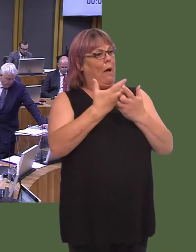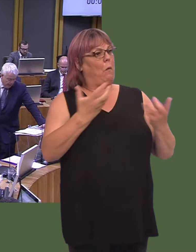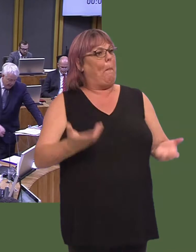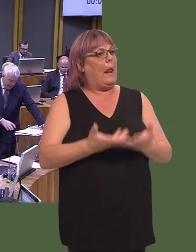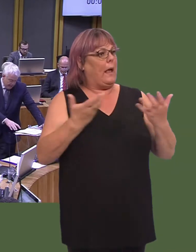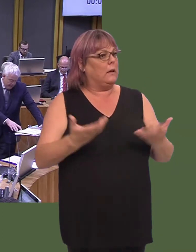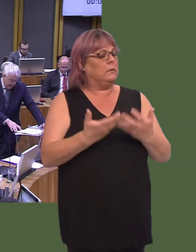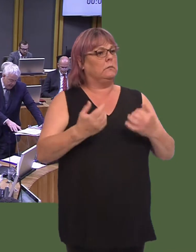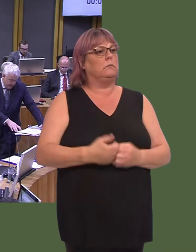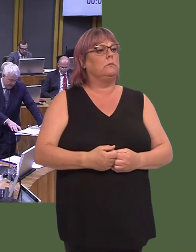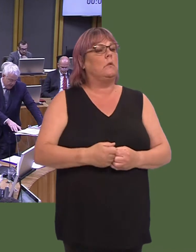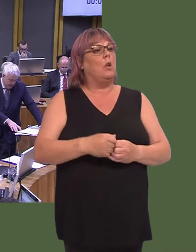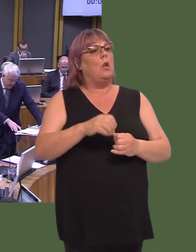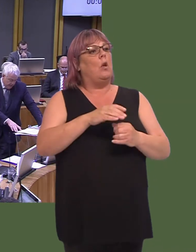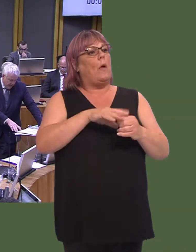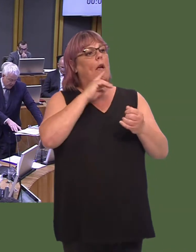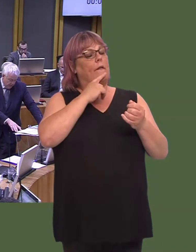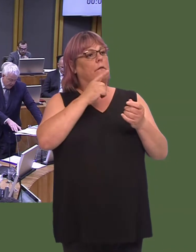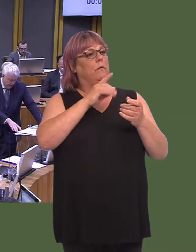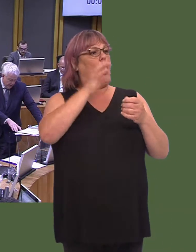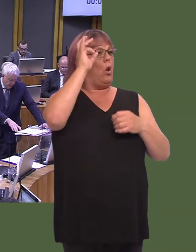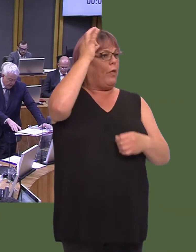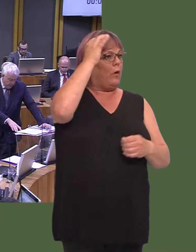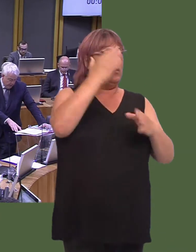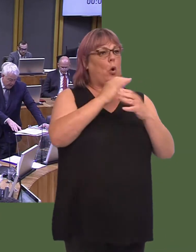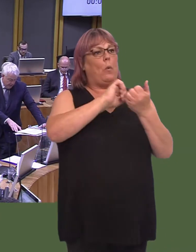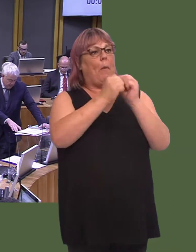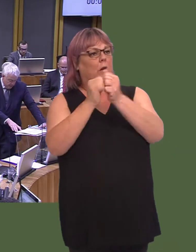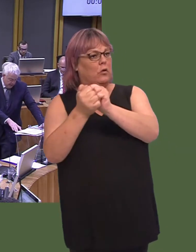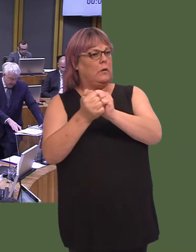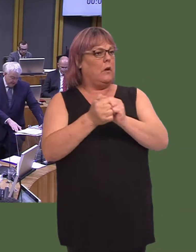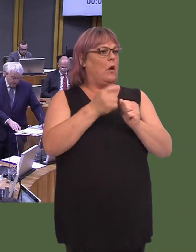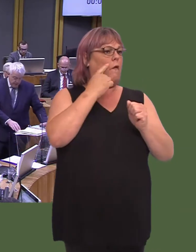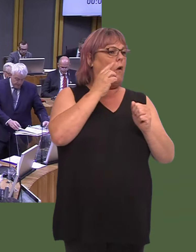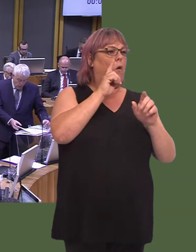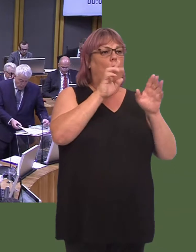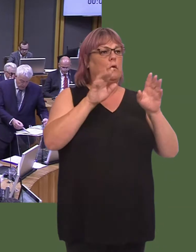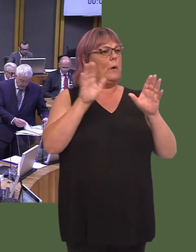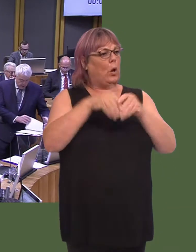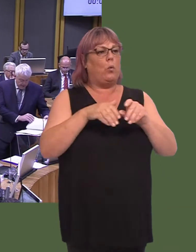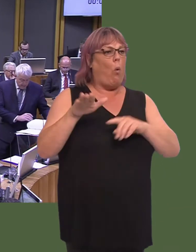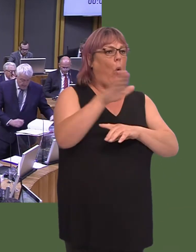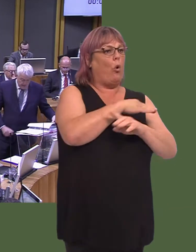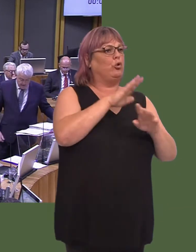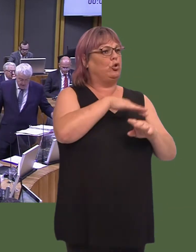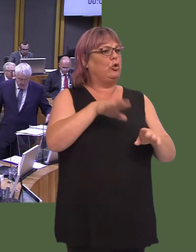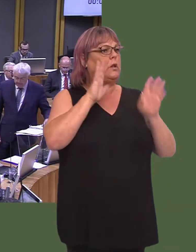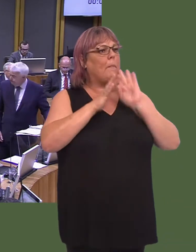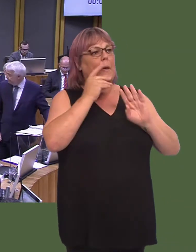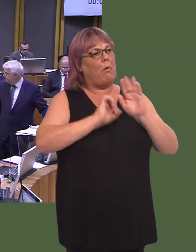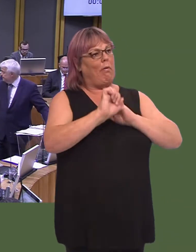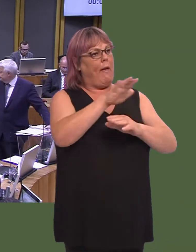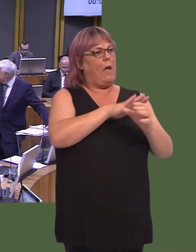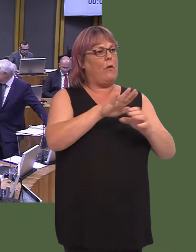developing through play. Statutory guidance directs local authorities working with partners to consider the diverse needs of all children and young people in their